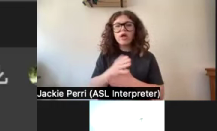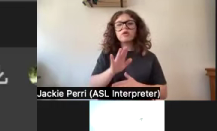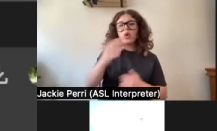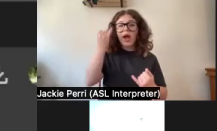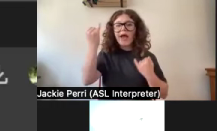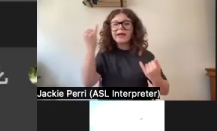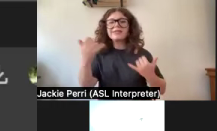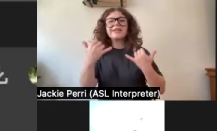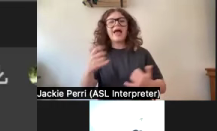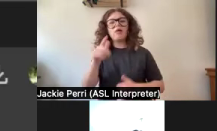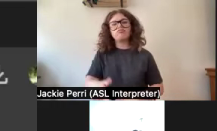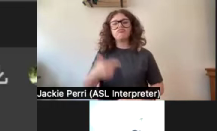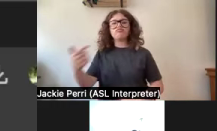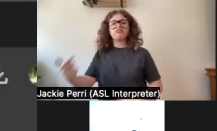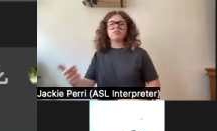now it's your turn.